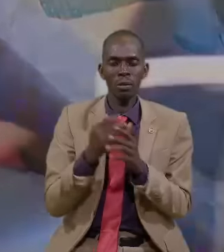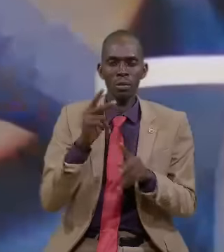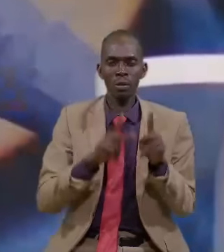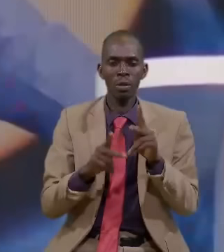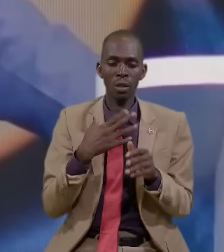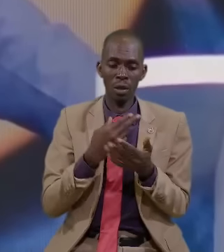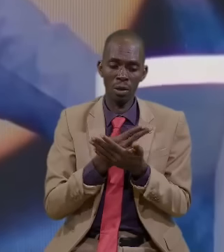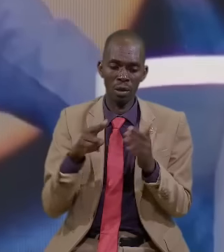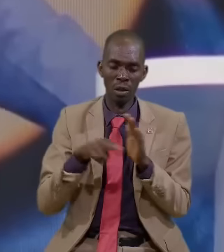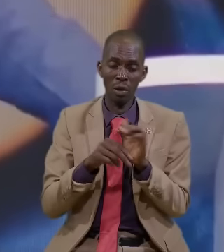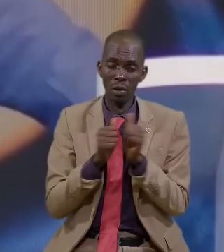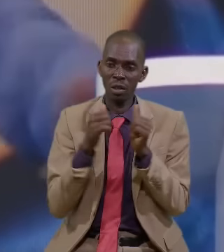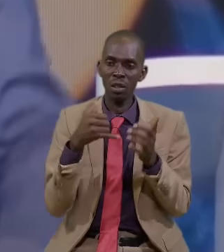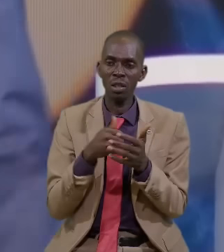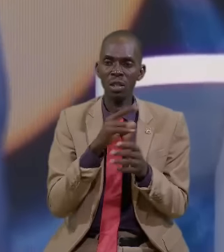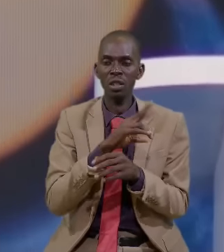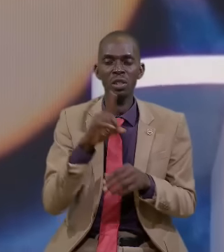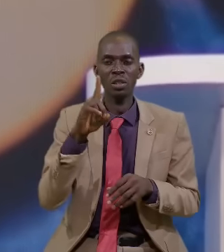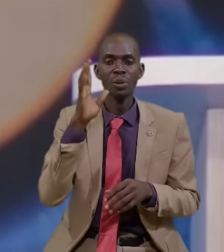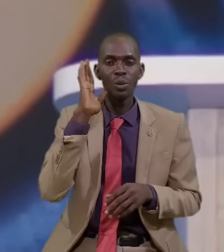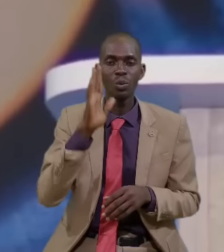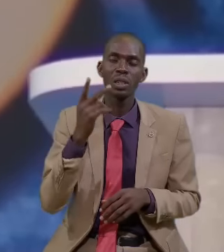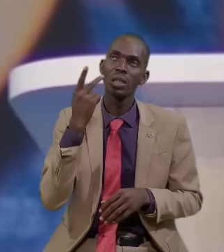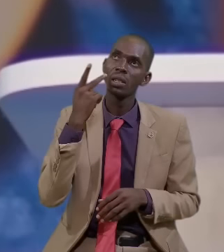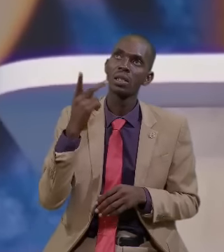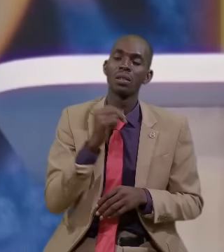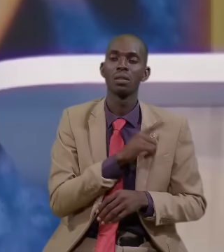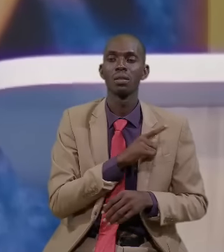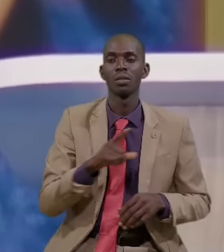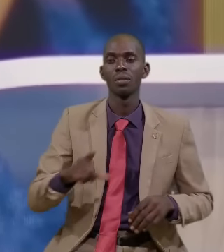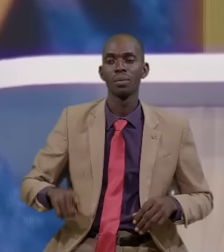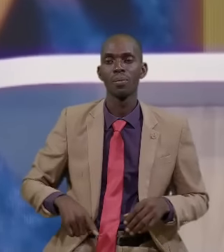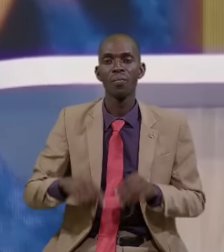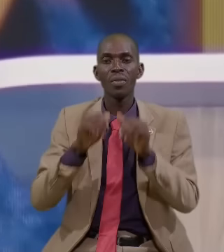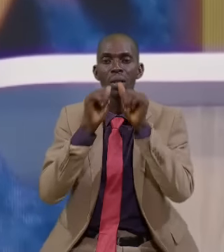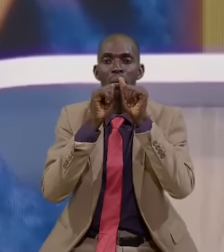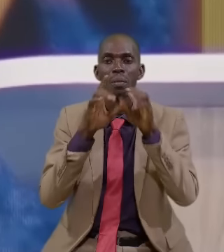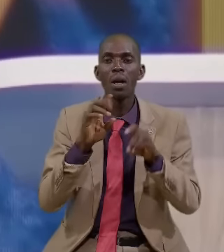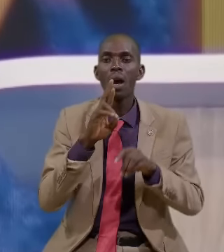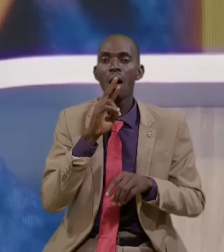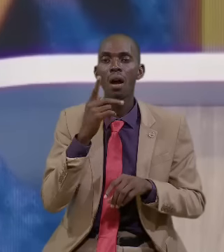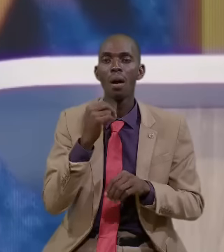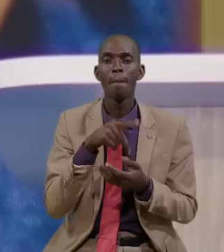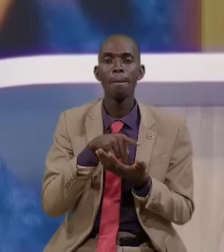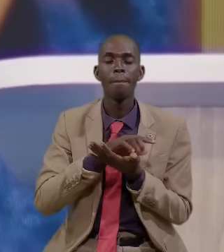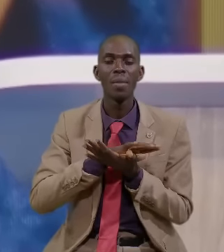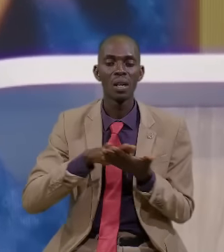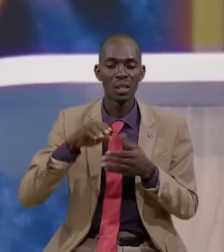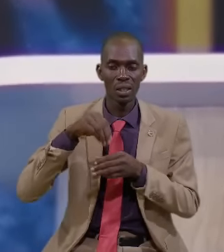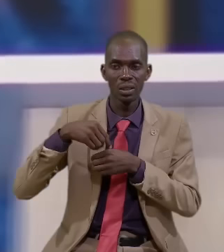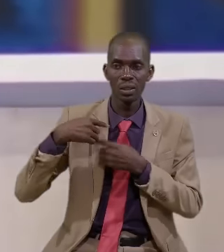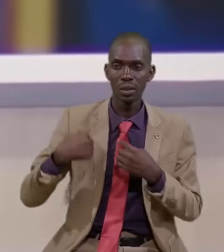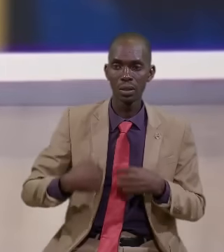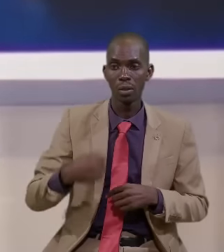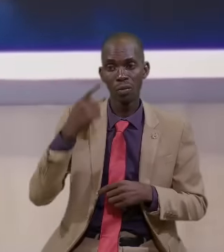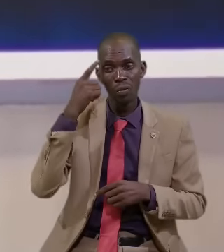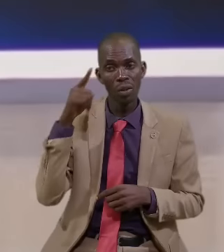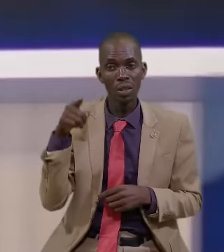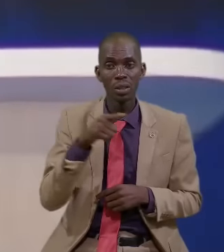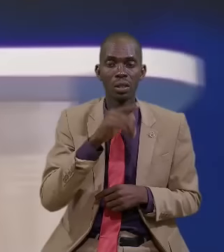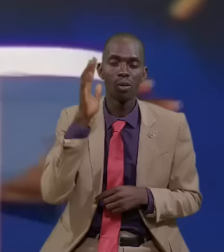no man shall see the Lord. Blessed are the pure in heart, for they